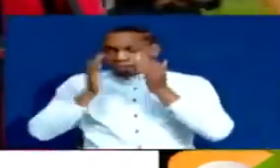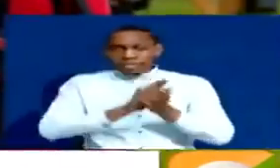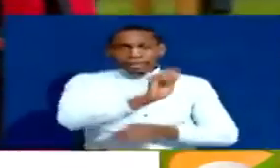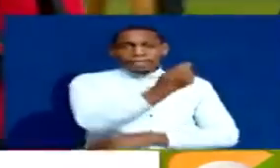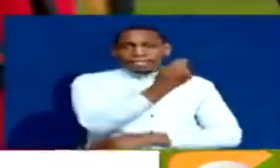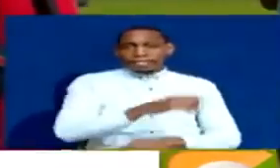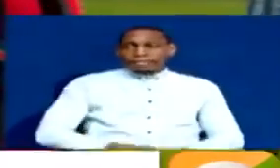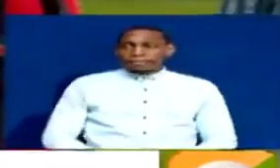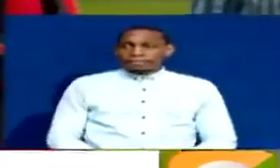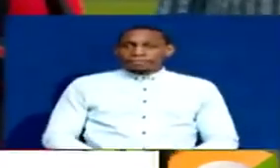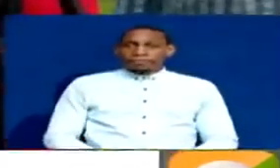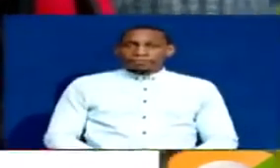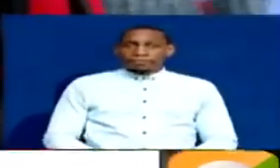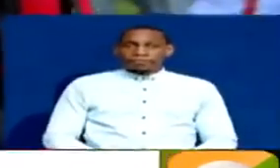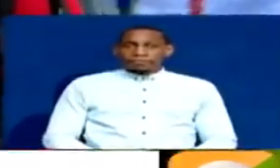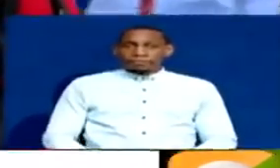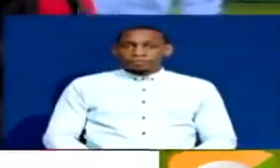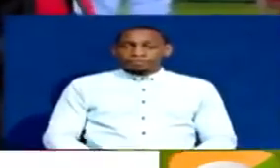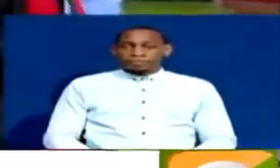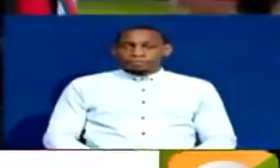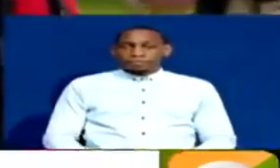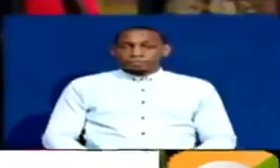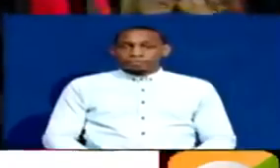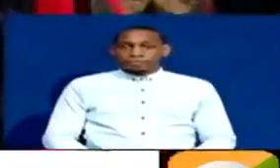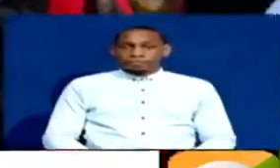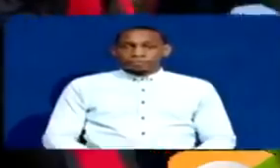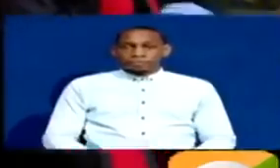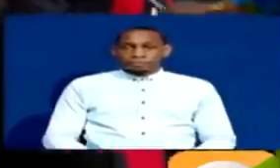and the executive. Sam Ogina, Citizen TV, Nairobi.